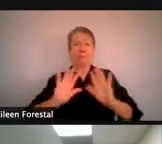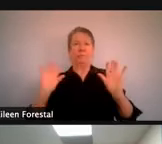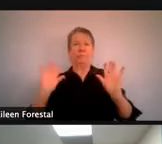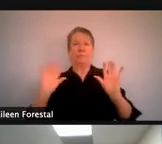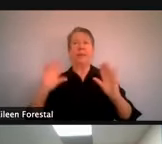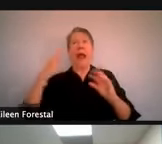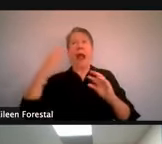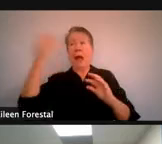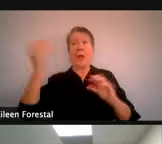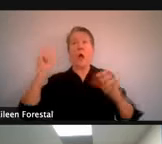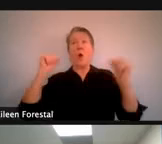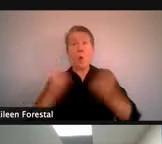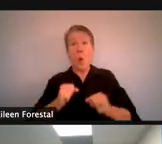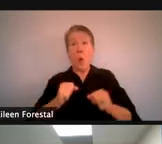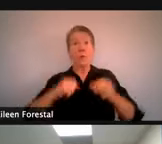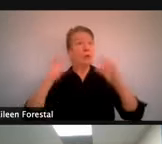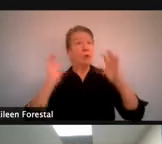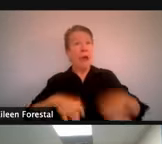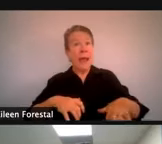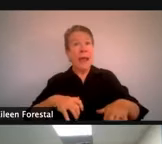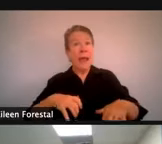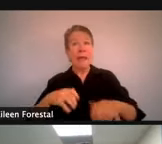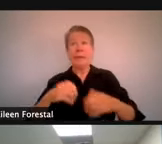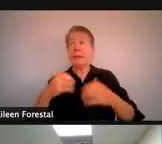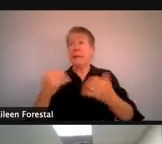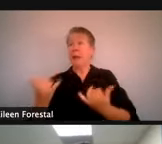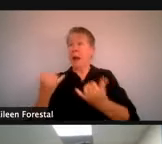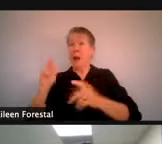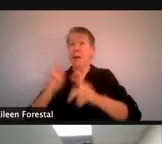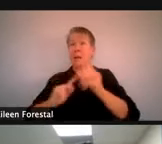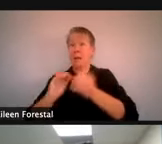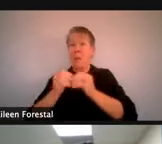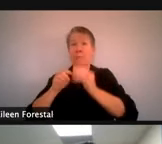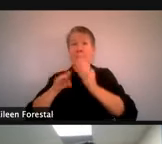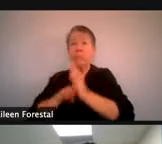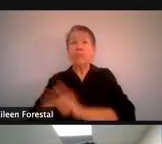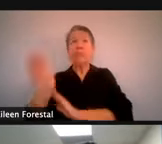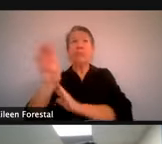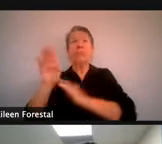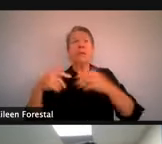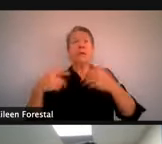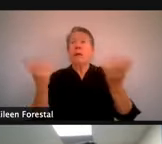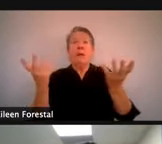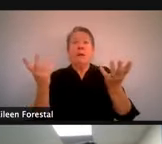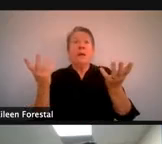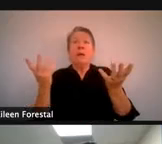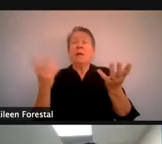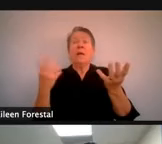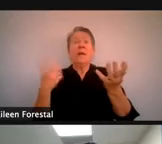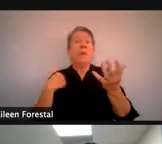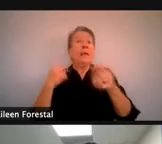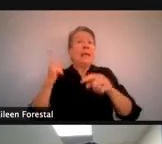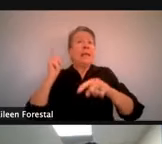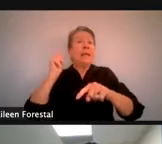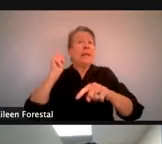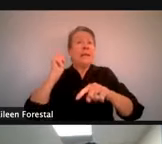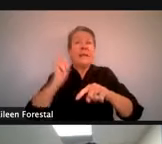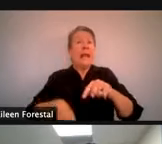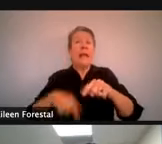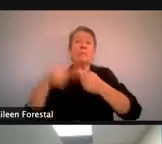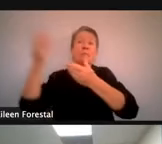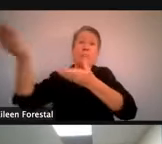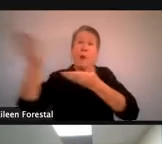rainy, our numbers are up. So it gives me no joy to say you can't bring mom or dad out of the nursing home. It gives me no joy to say